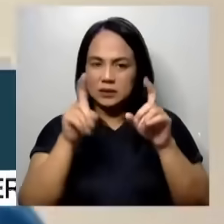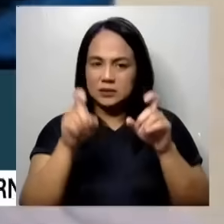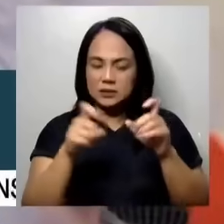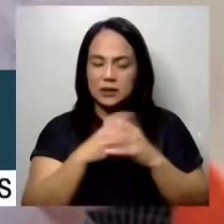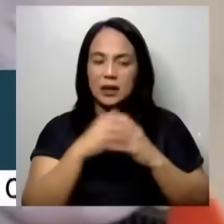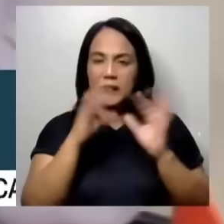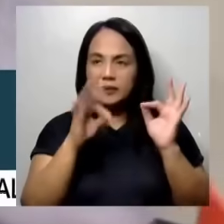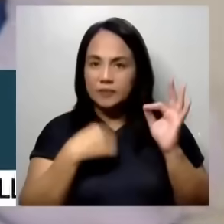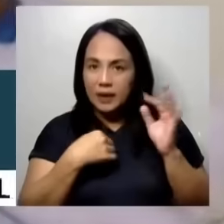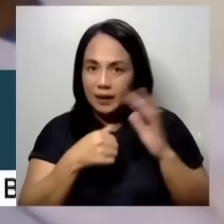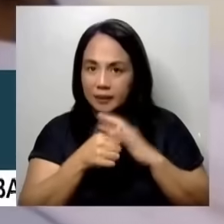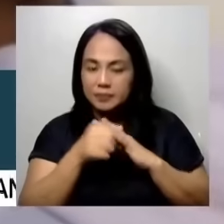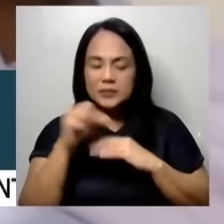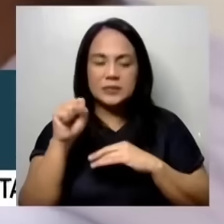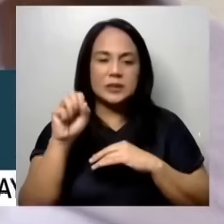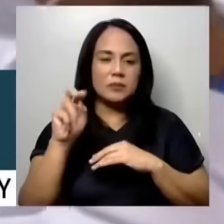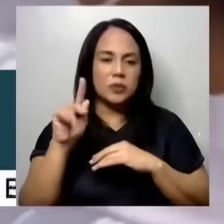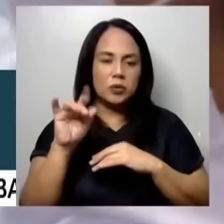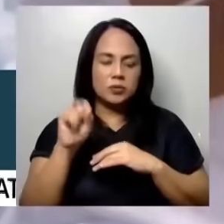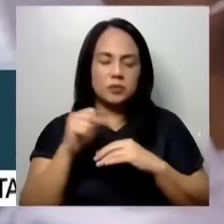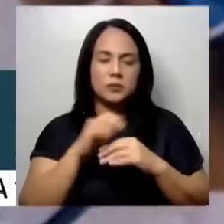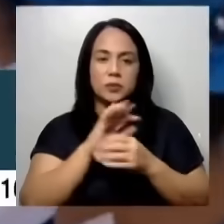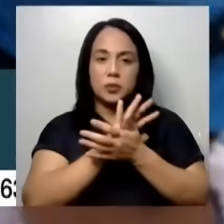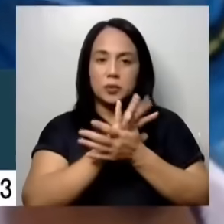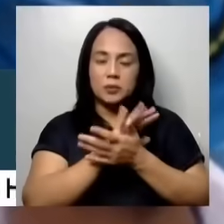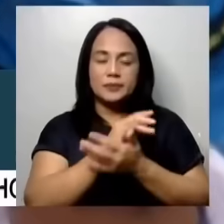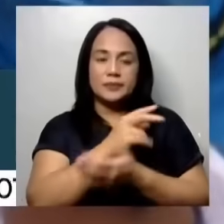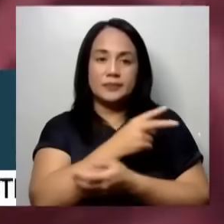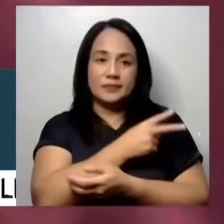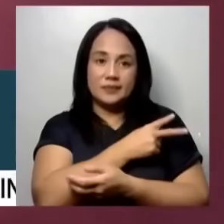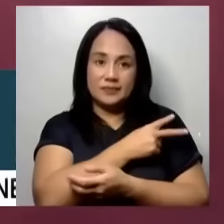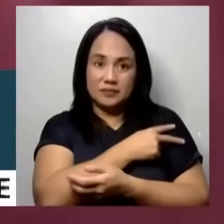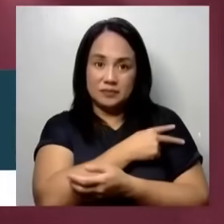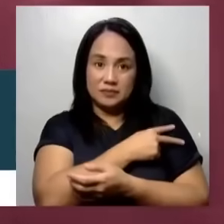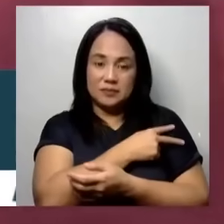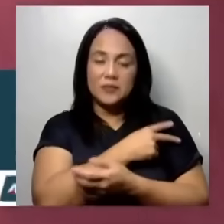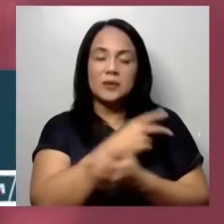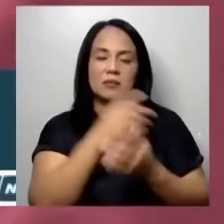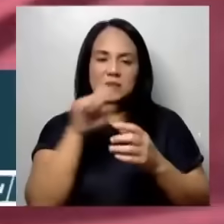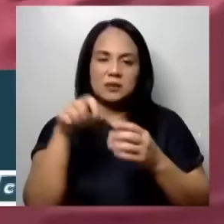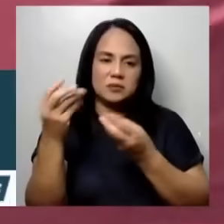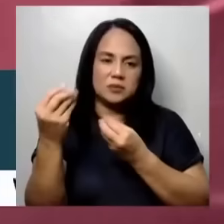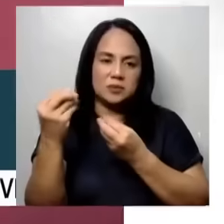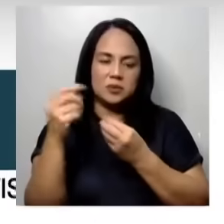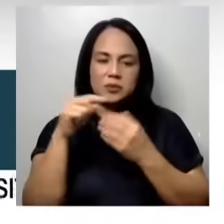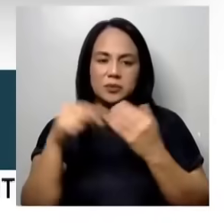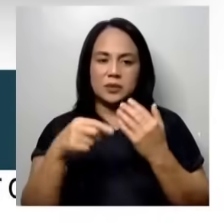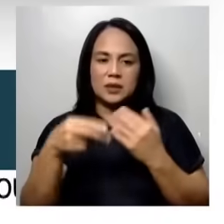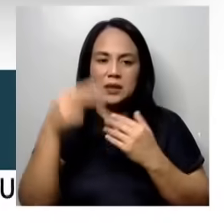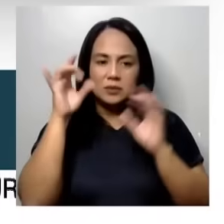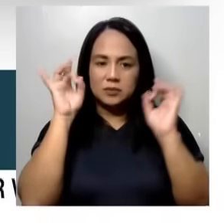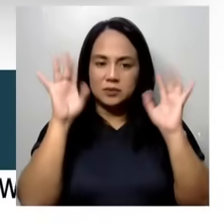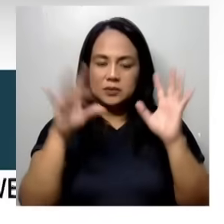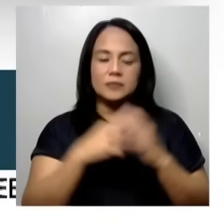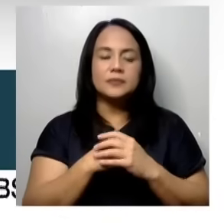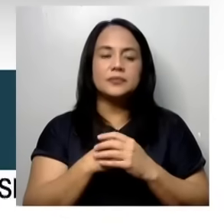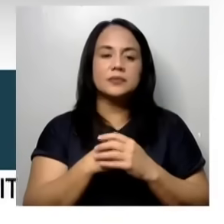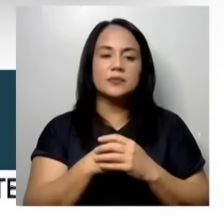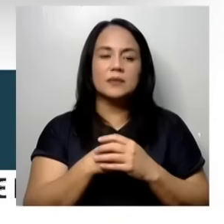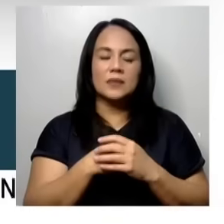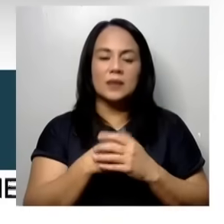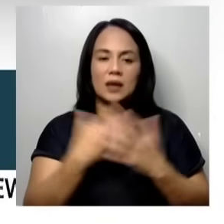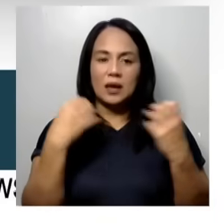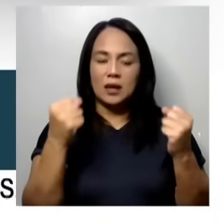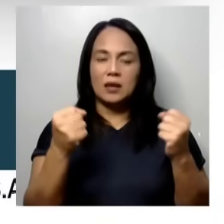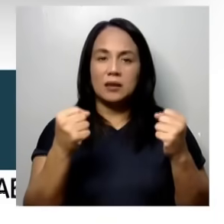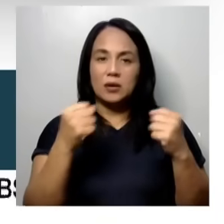appear. COVID and influenza shots should also be updated, especially for those at high risk. Health facilities are also encouraged